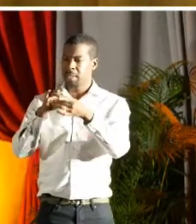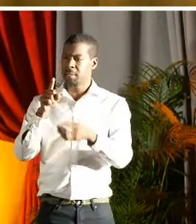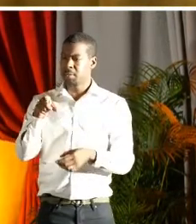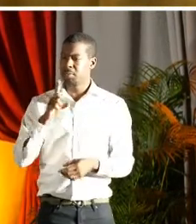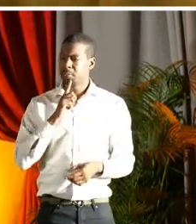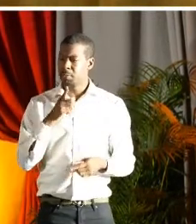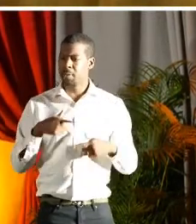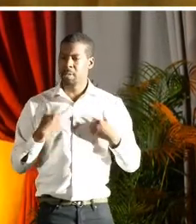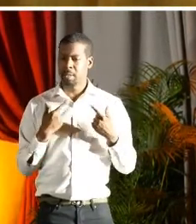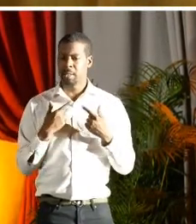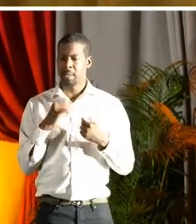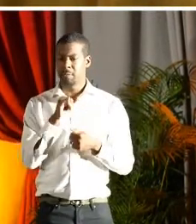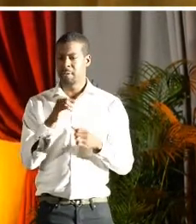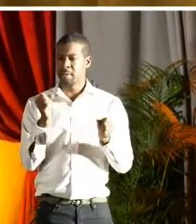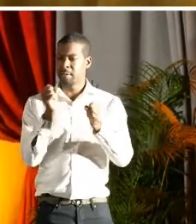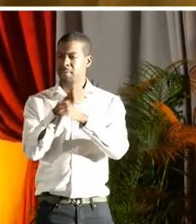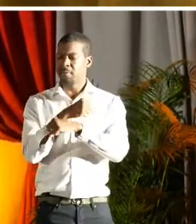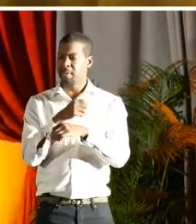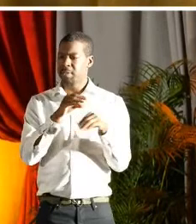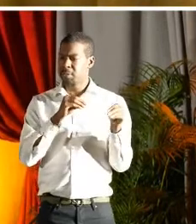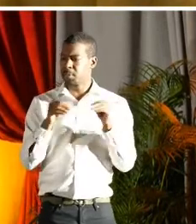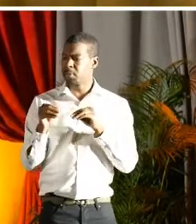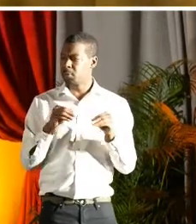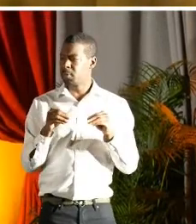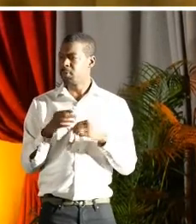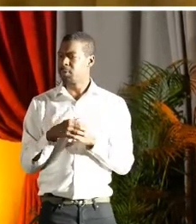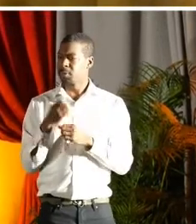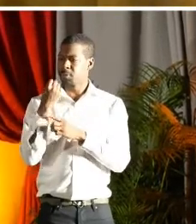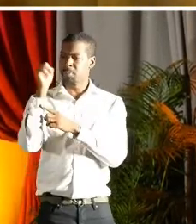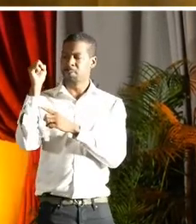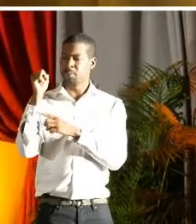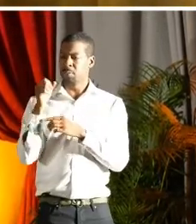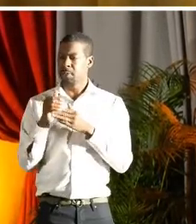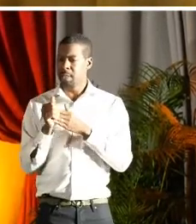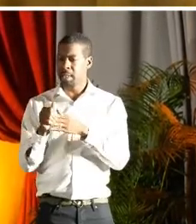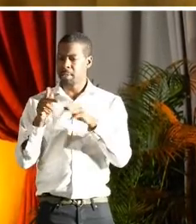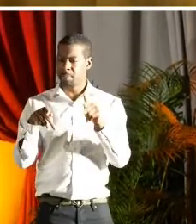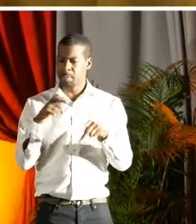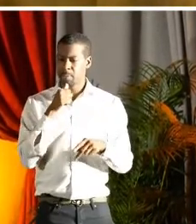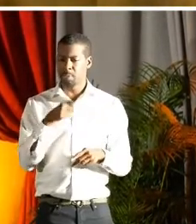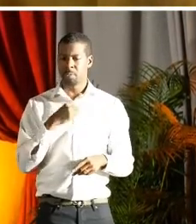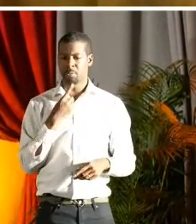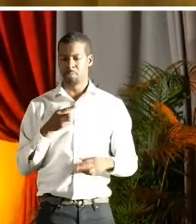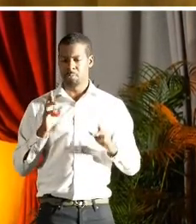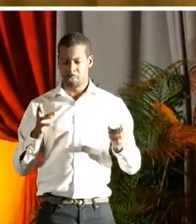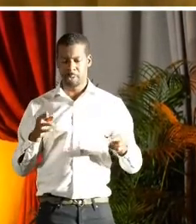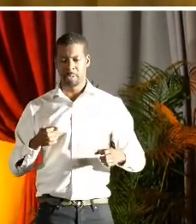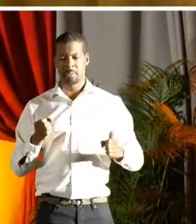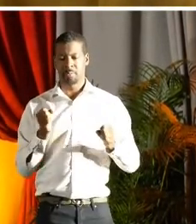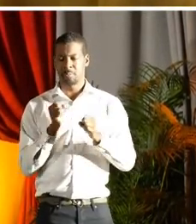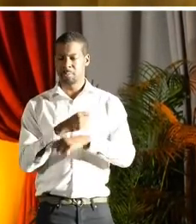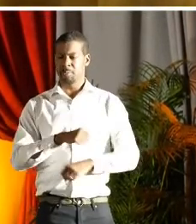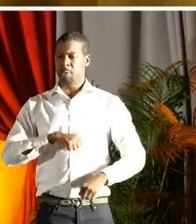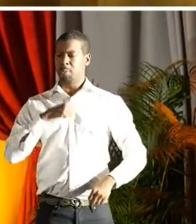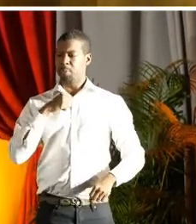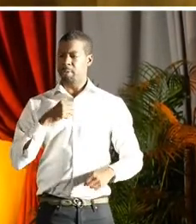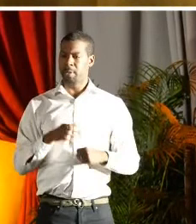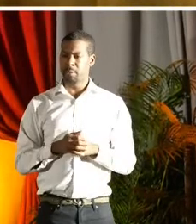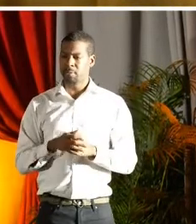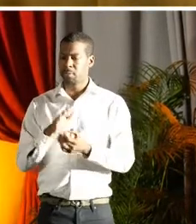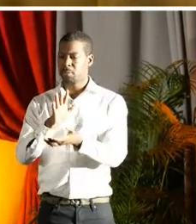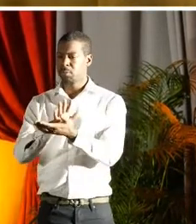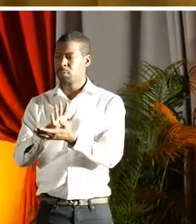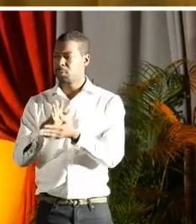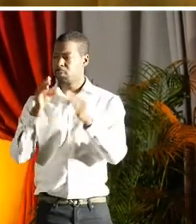that movements are led by people with lived experience who have the courage to stand up. Arjess Brown was a school